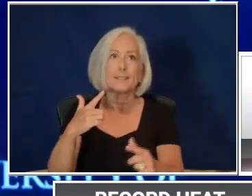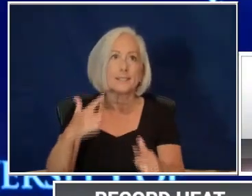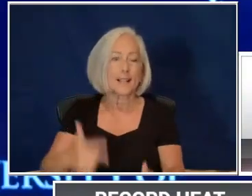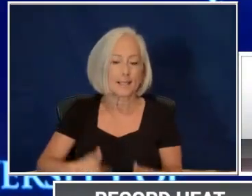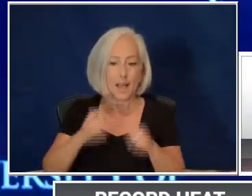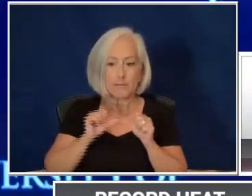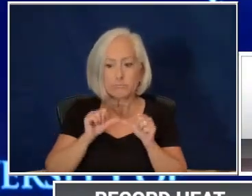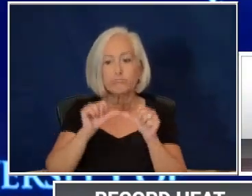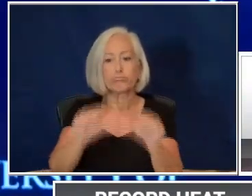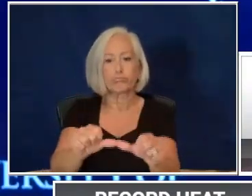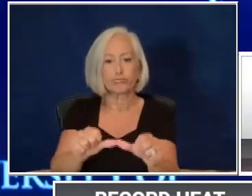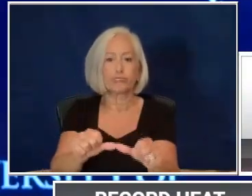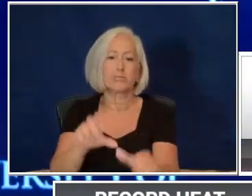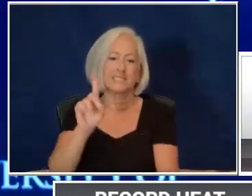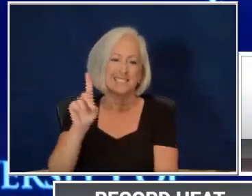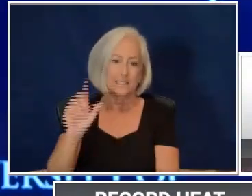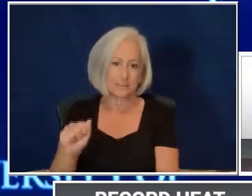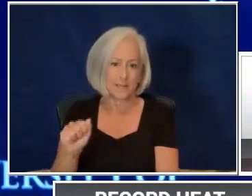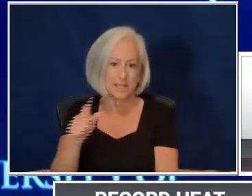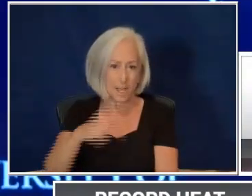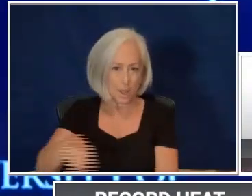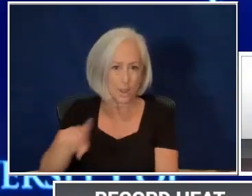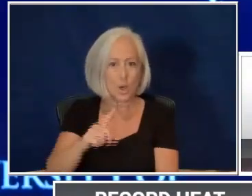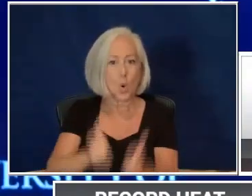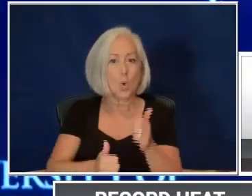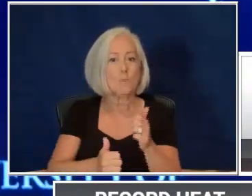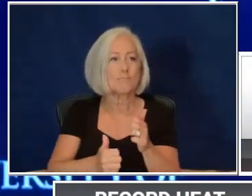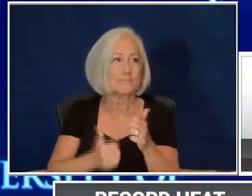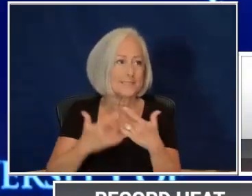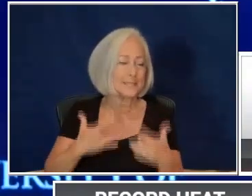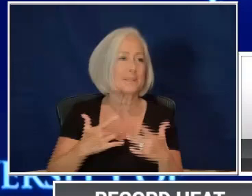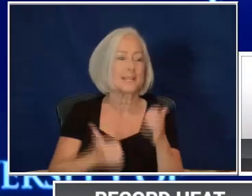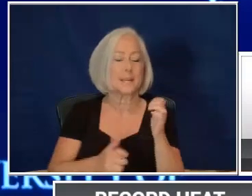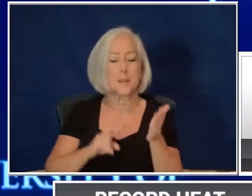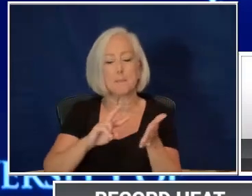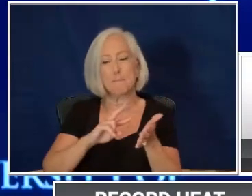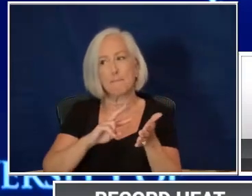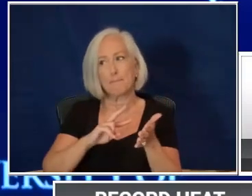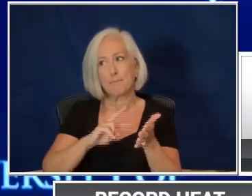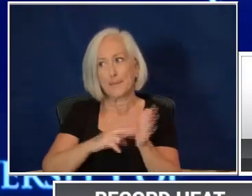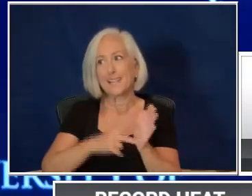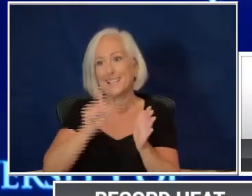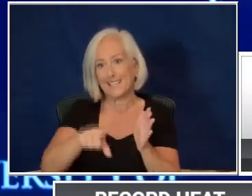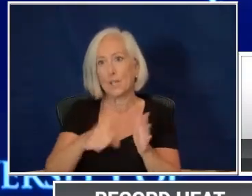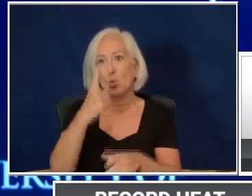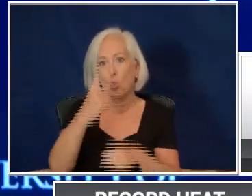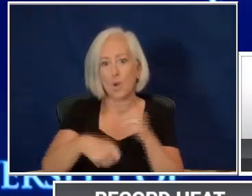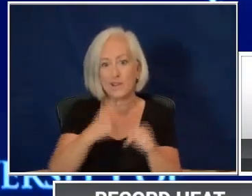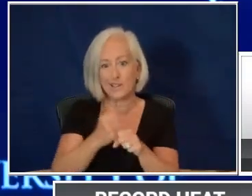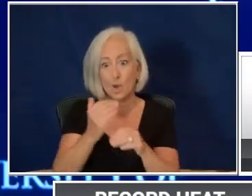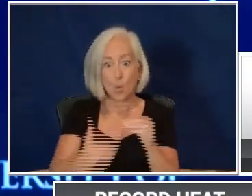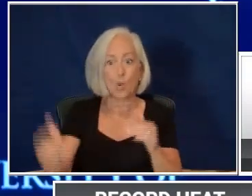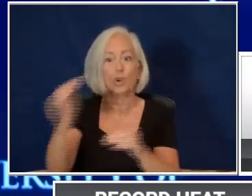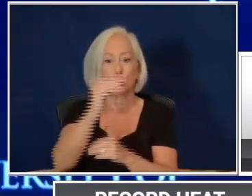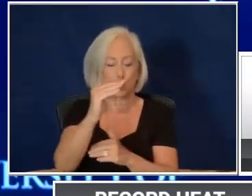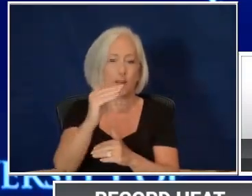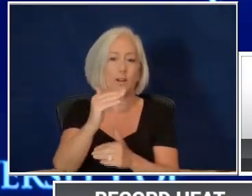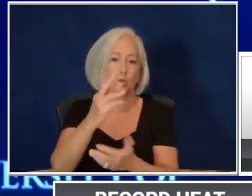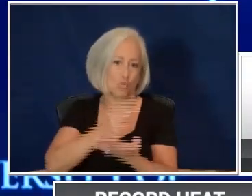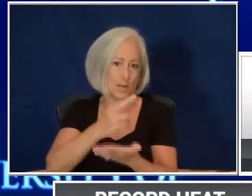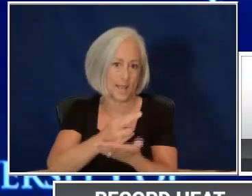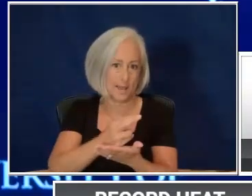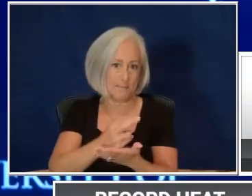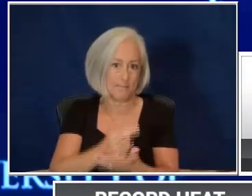those patients probably need the most rehab within the first year after their injury. But even years after a stroke or a brain